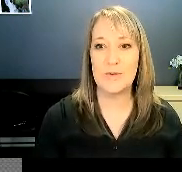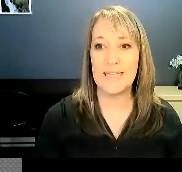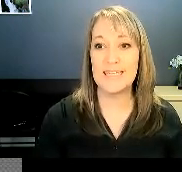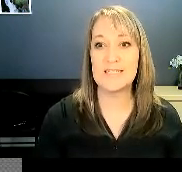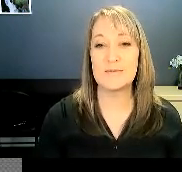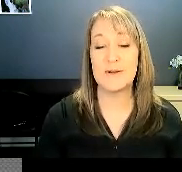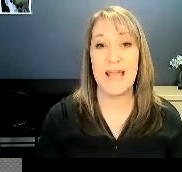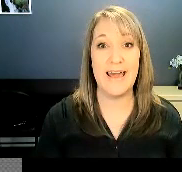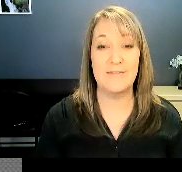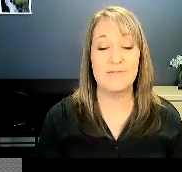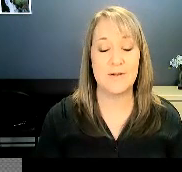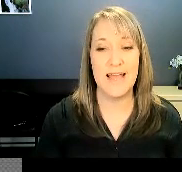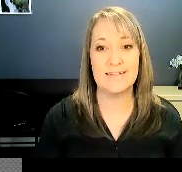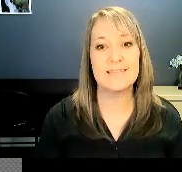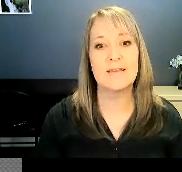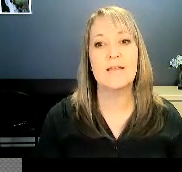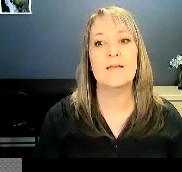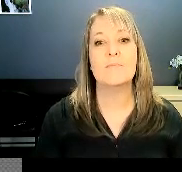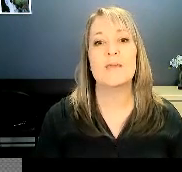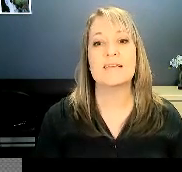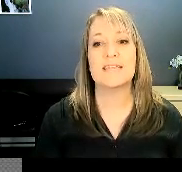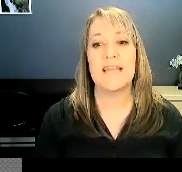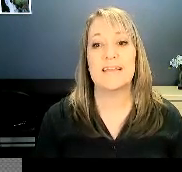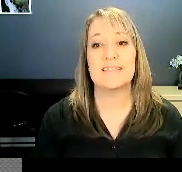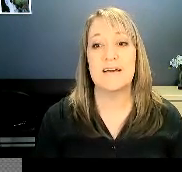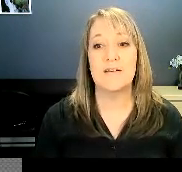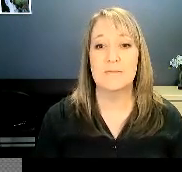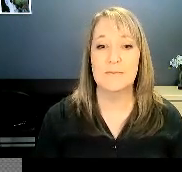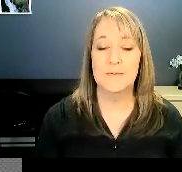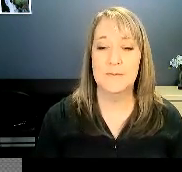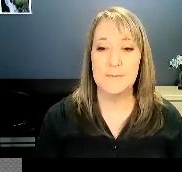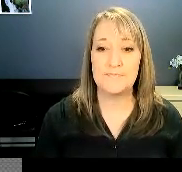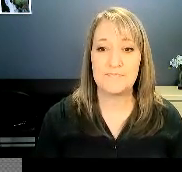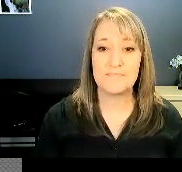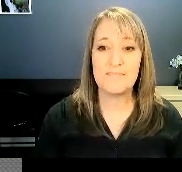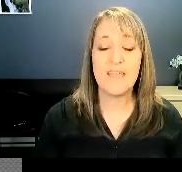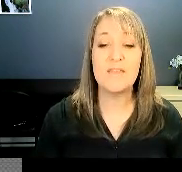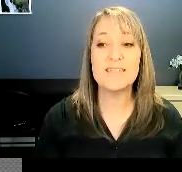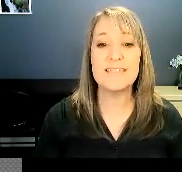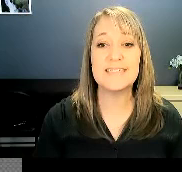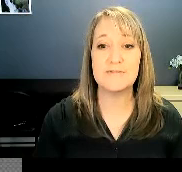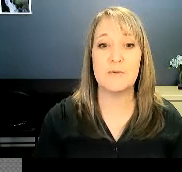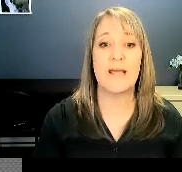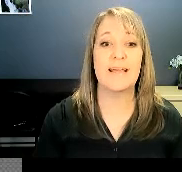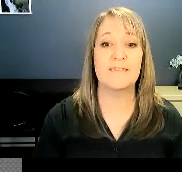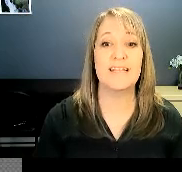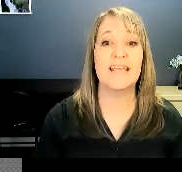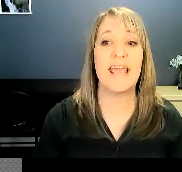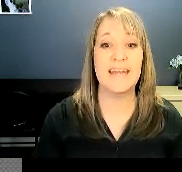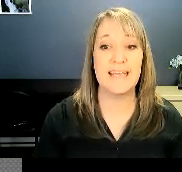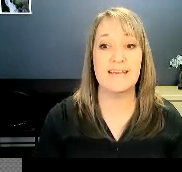ASL relating to the word have or has, because in ASL, there is a different way